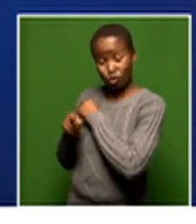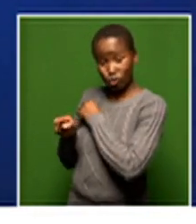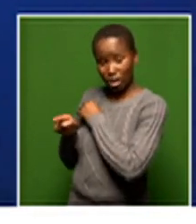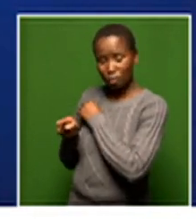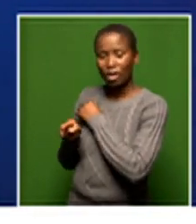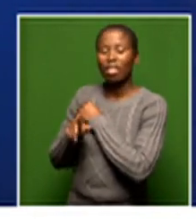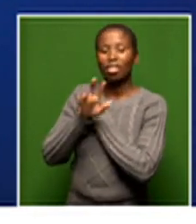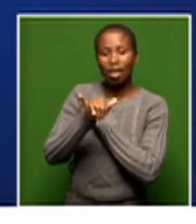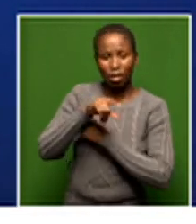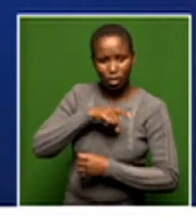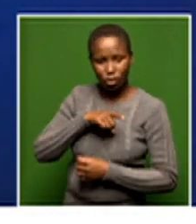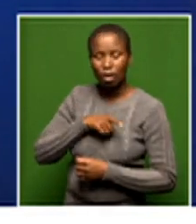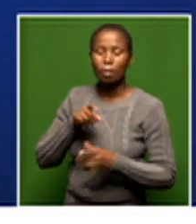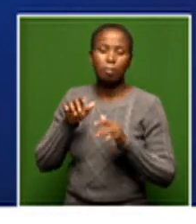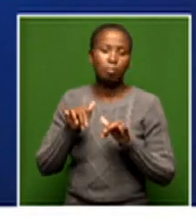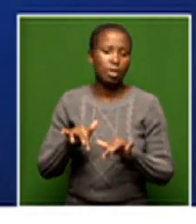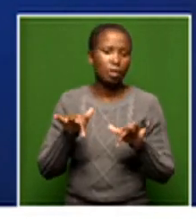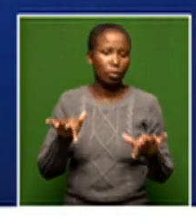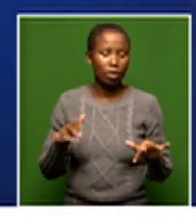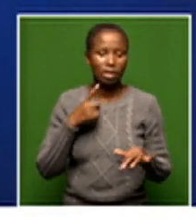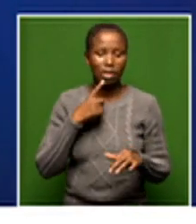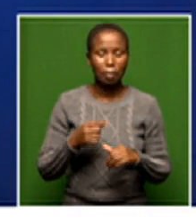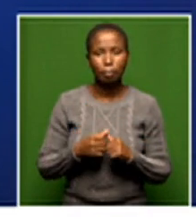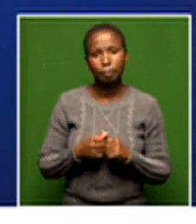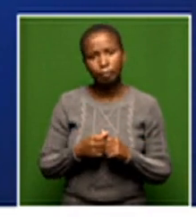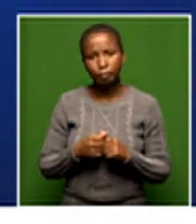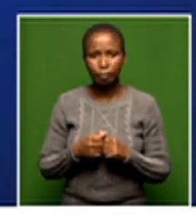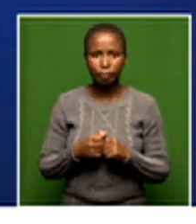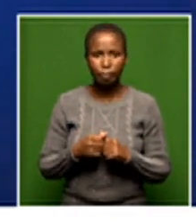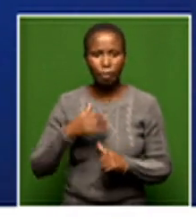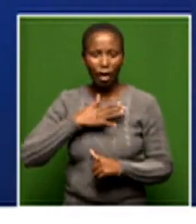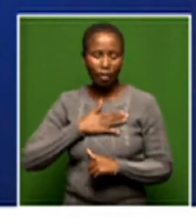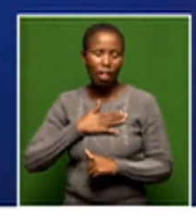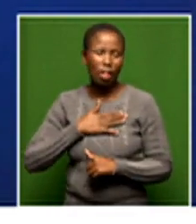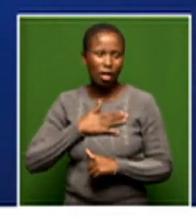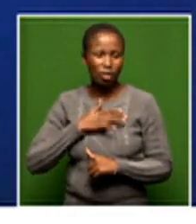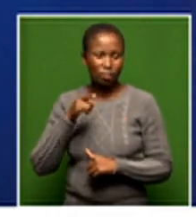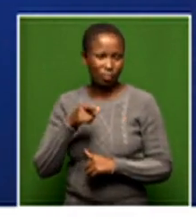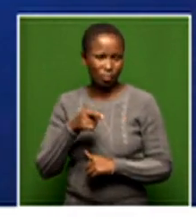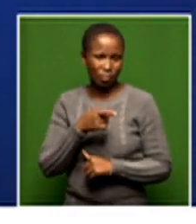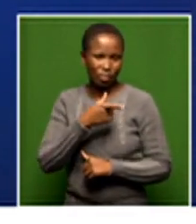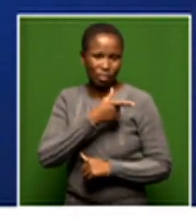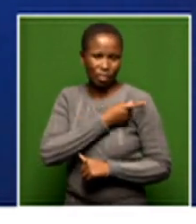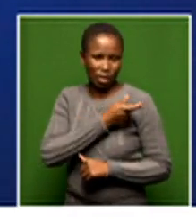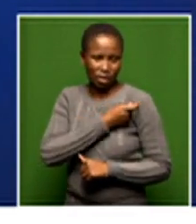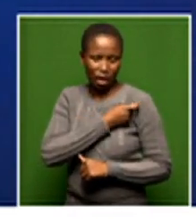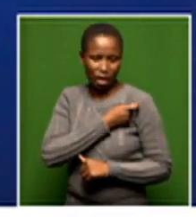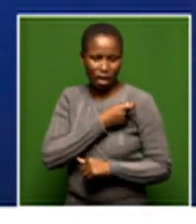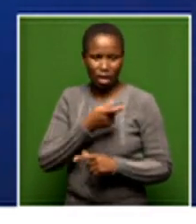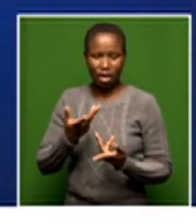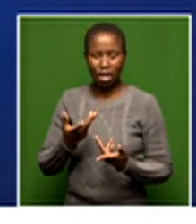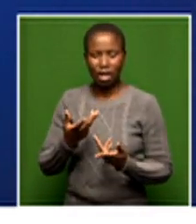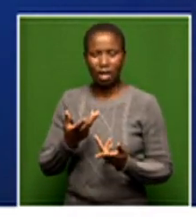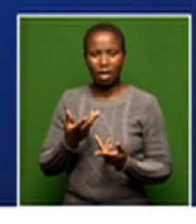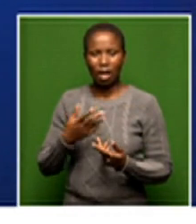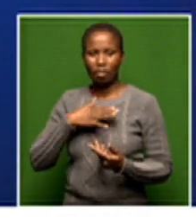why people generally said, that they felt that the vaccines will not, they will not take the vaccine was really the